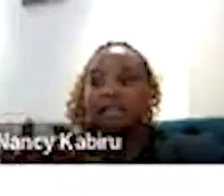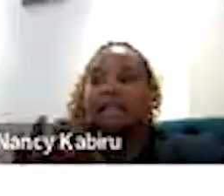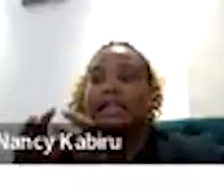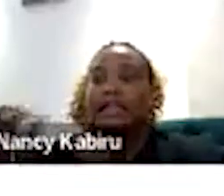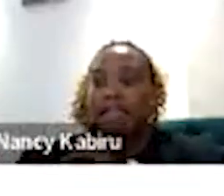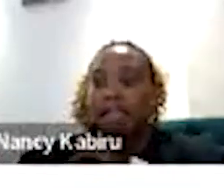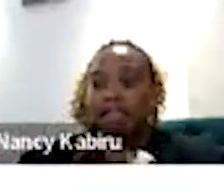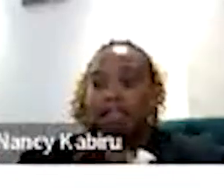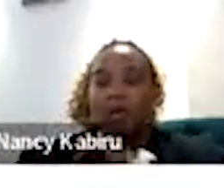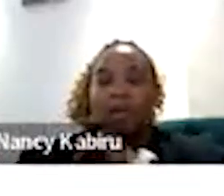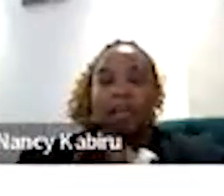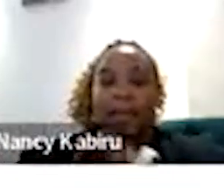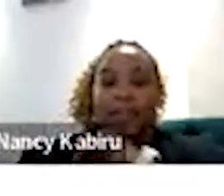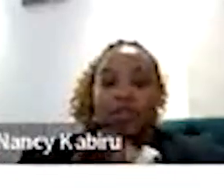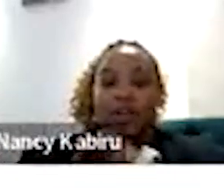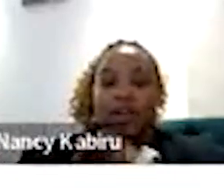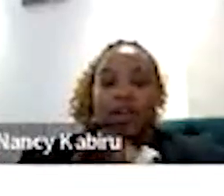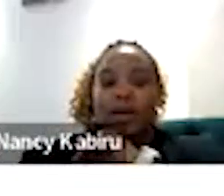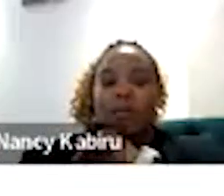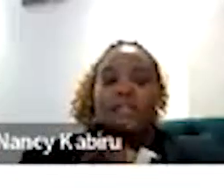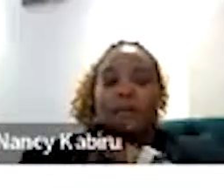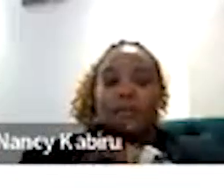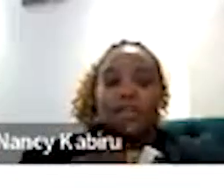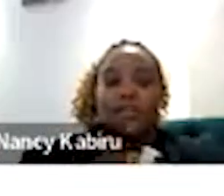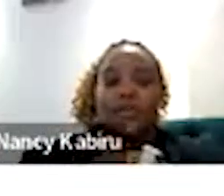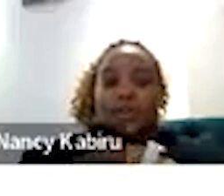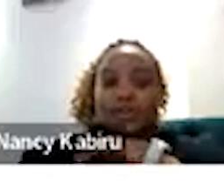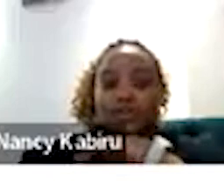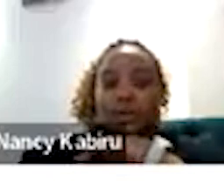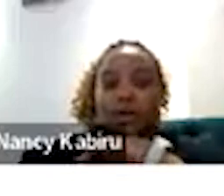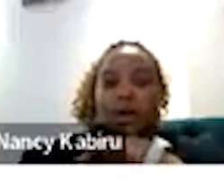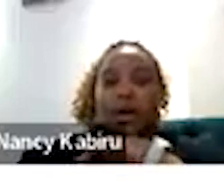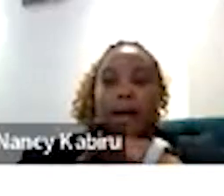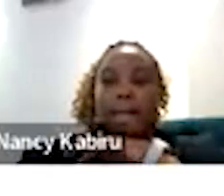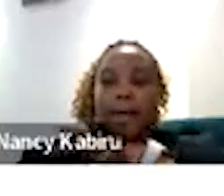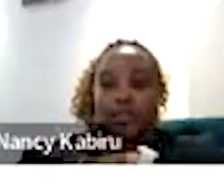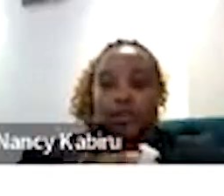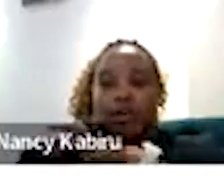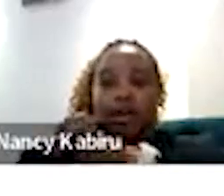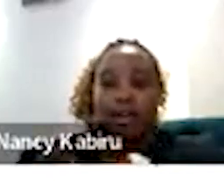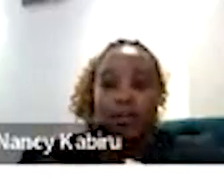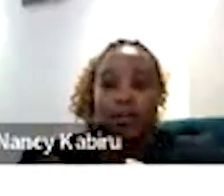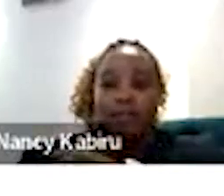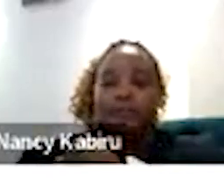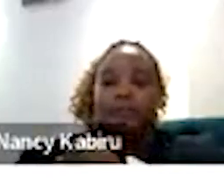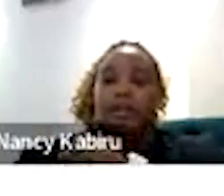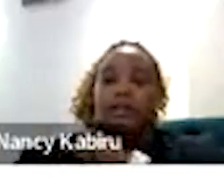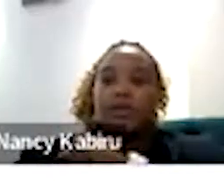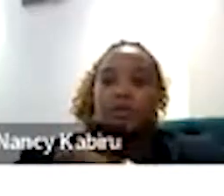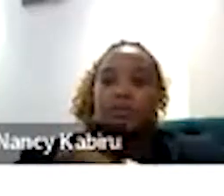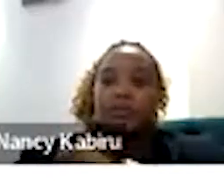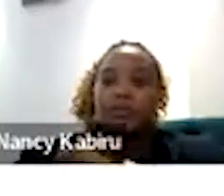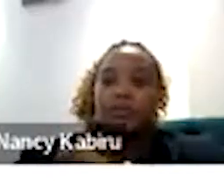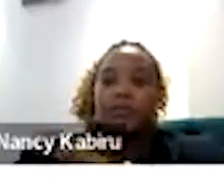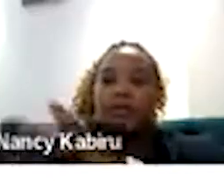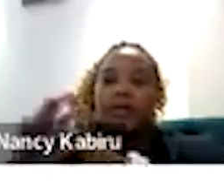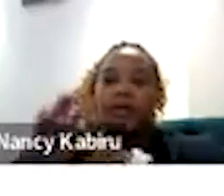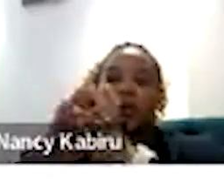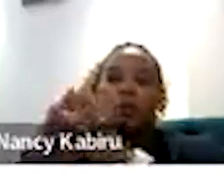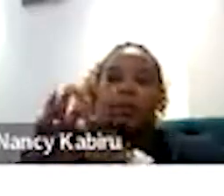those things indicate when when somebody is going through mental health.